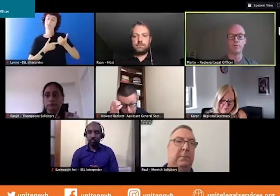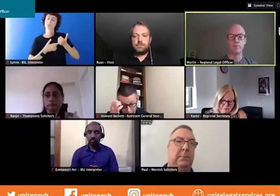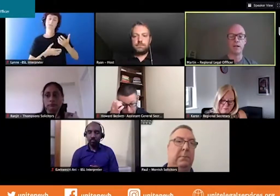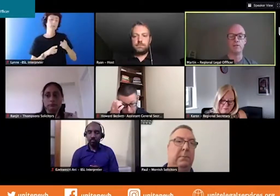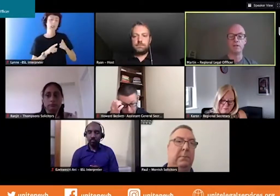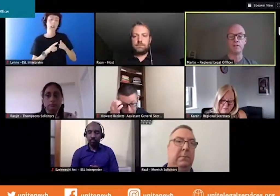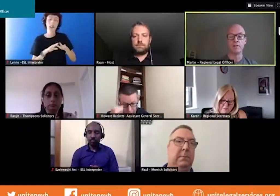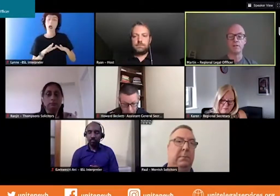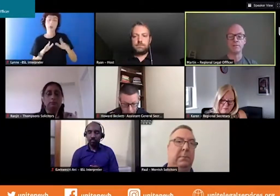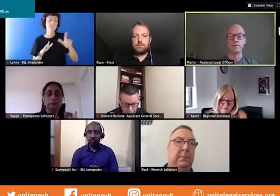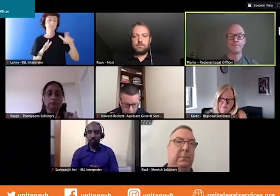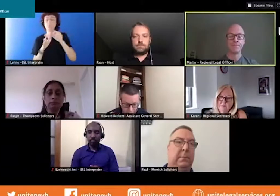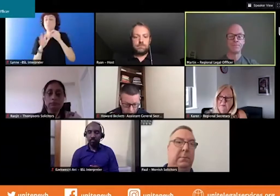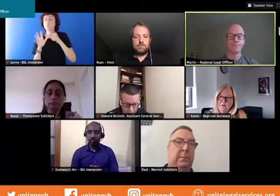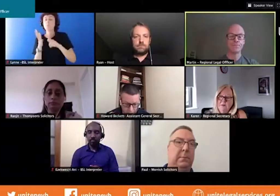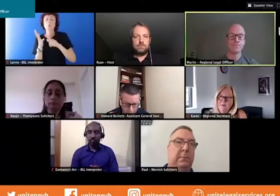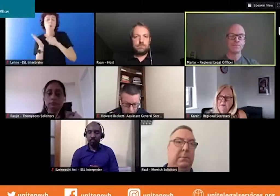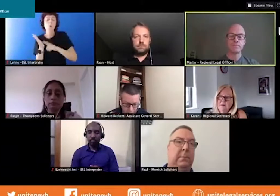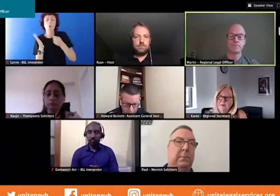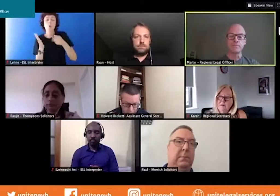or from Ranjit.